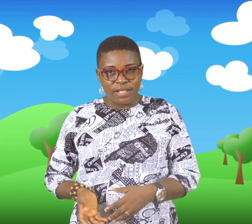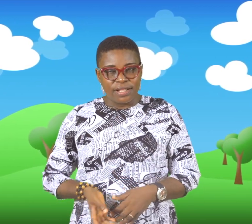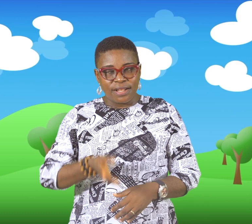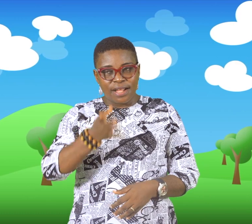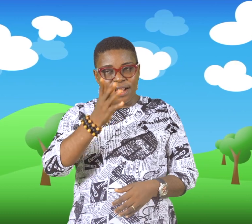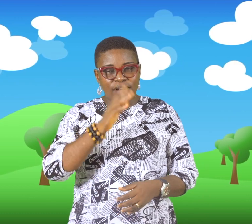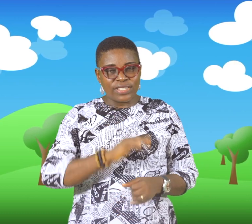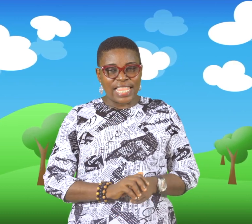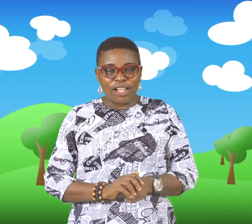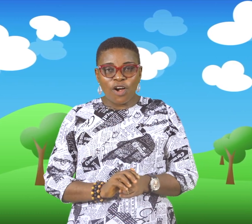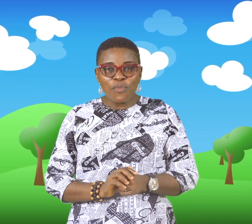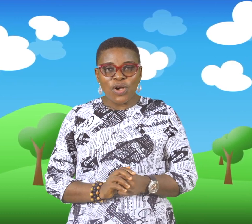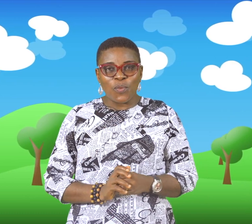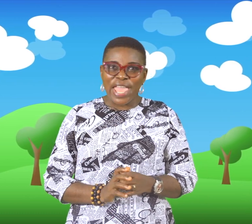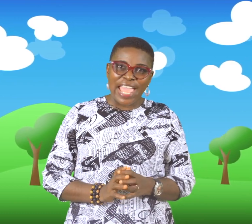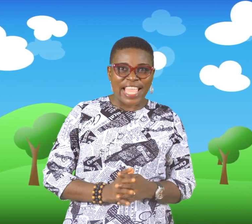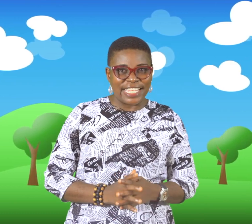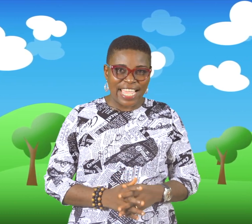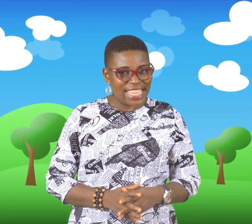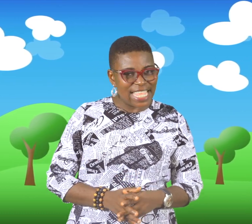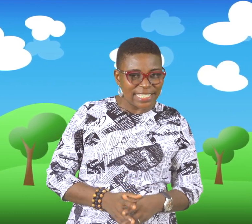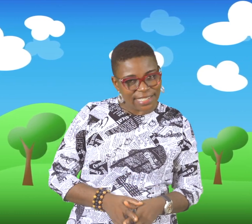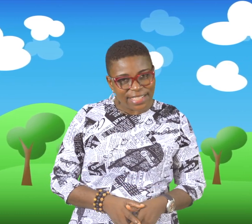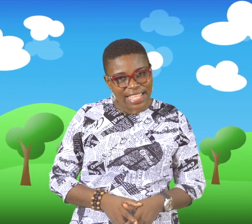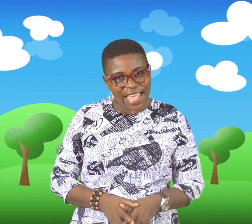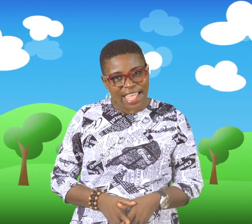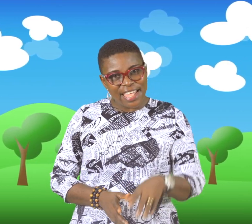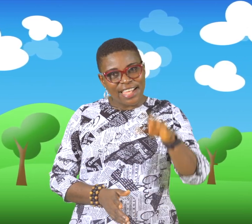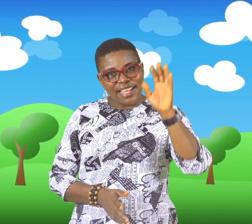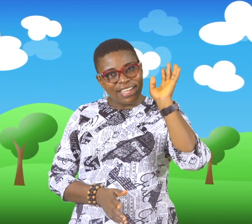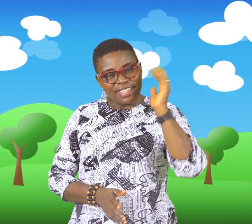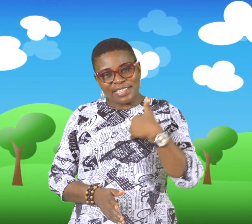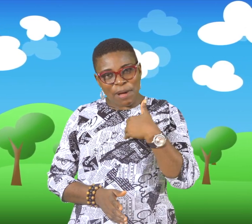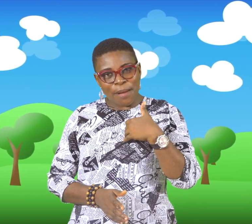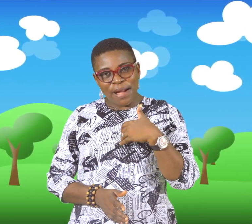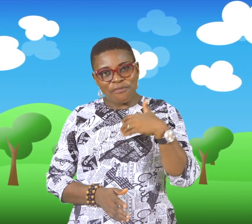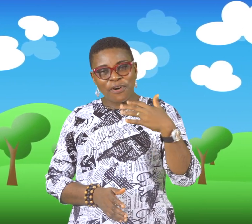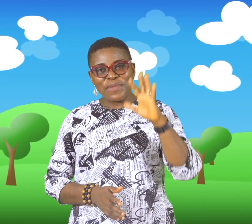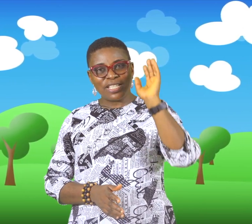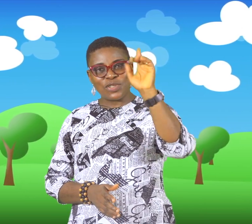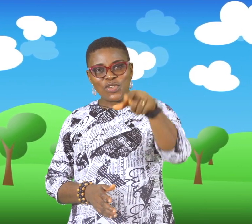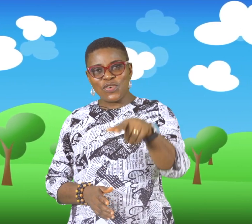healthy. Until I come your way again next Sunday,